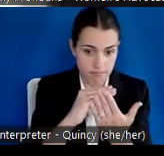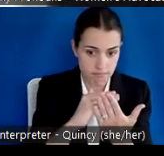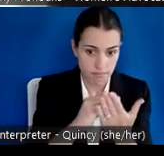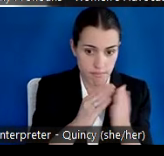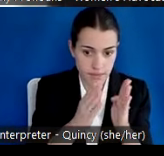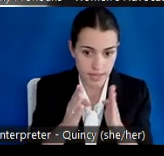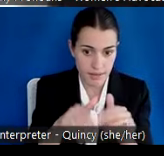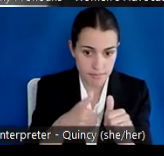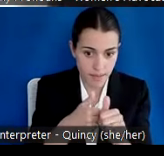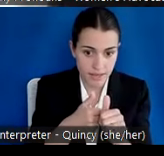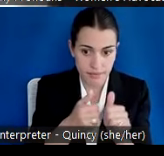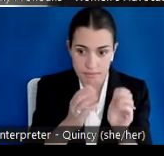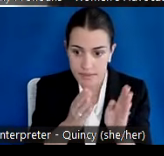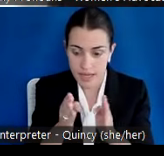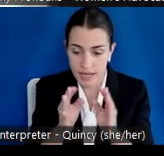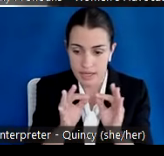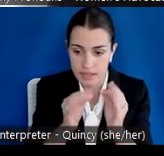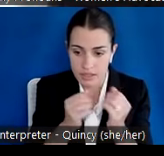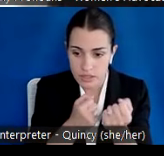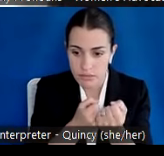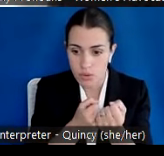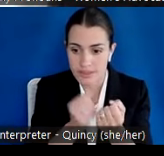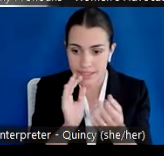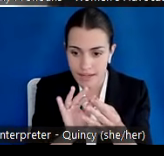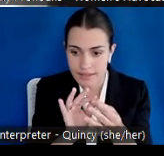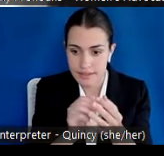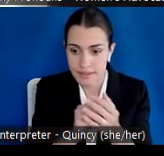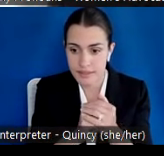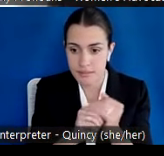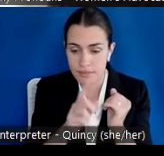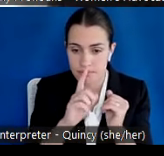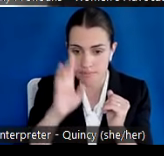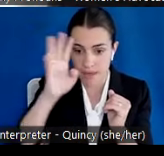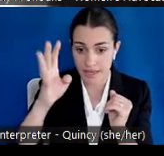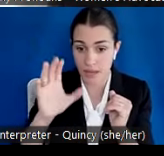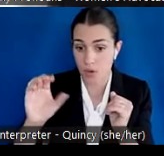plan, connecting with supports that they have, and making up a code word if they aren't safe.